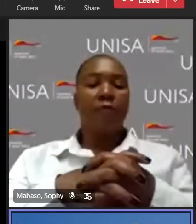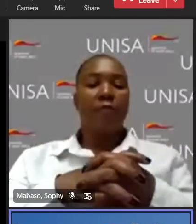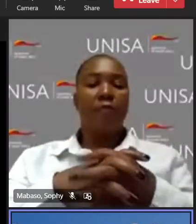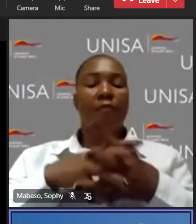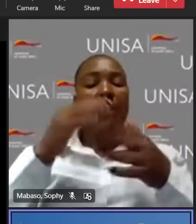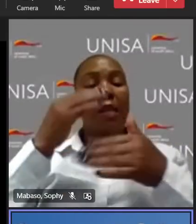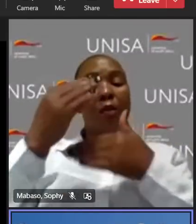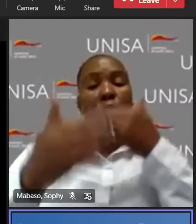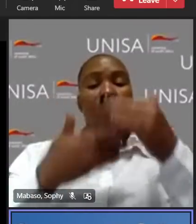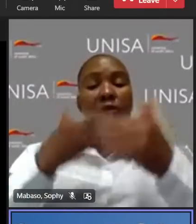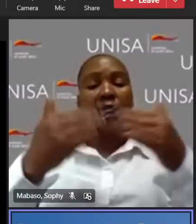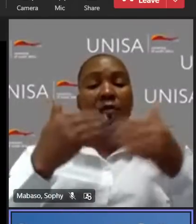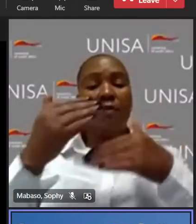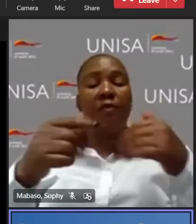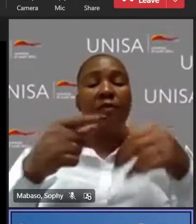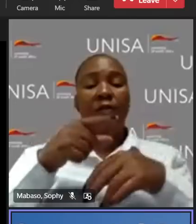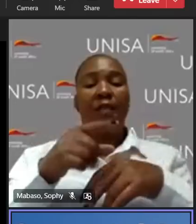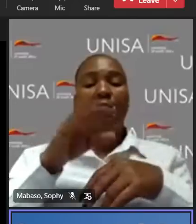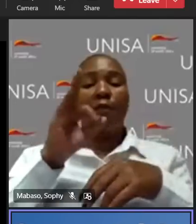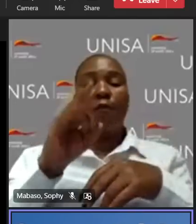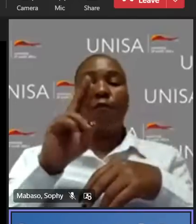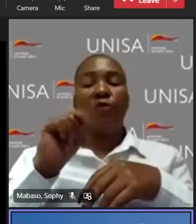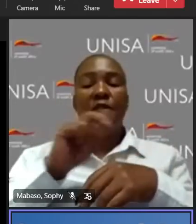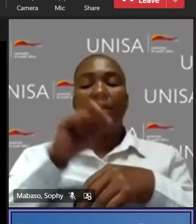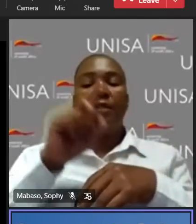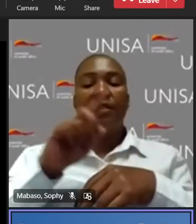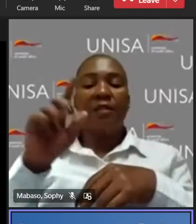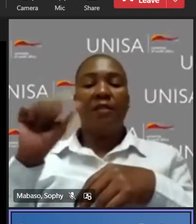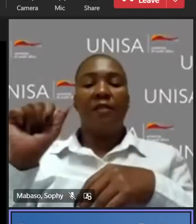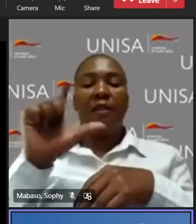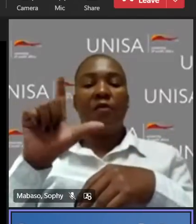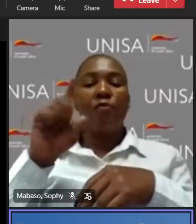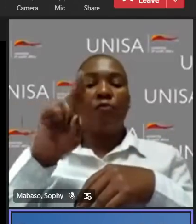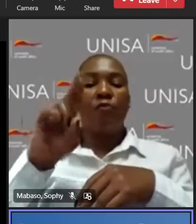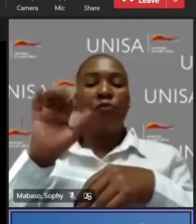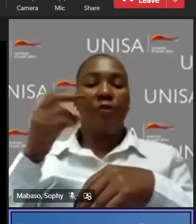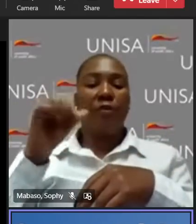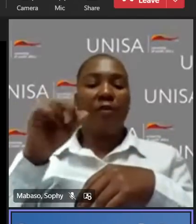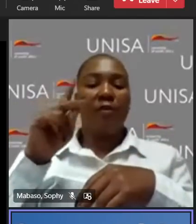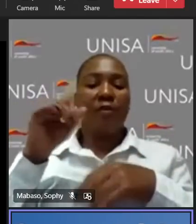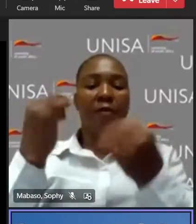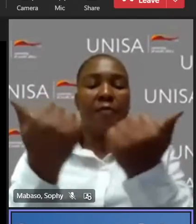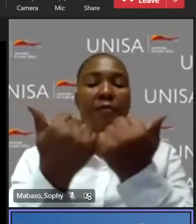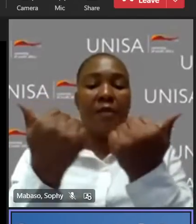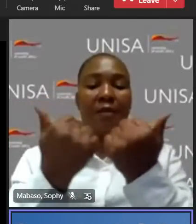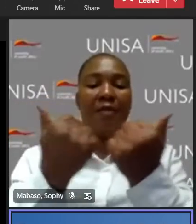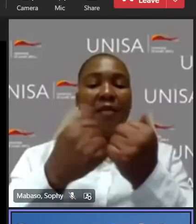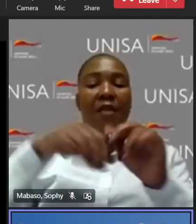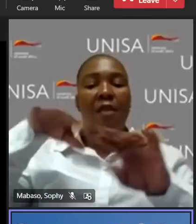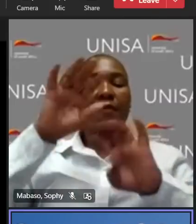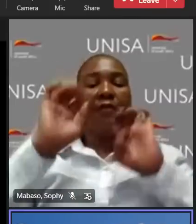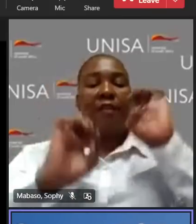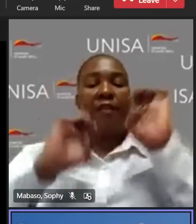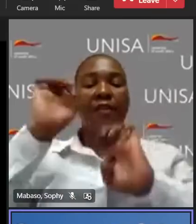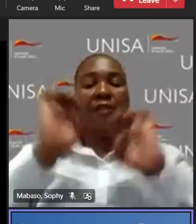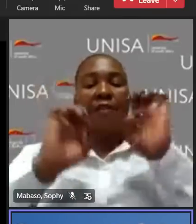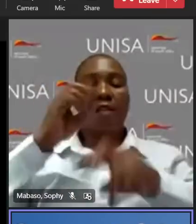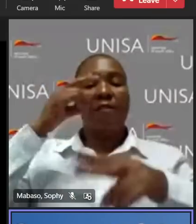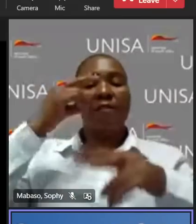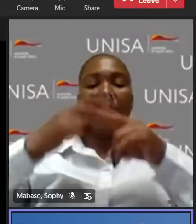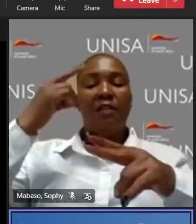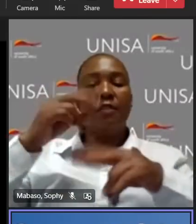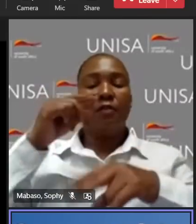Continuing on the Funza Lushaka, the evaluation and the finalization